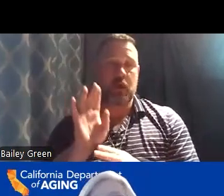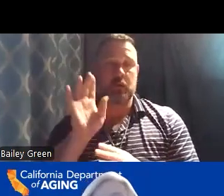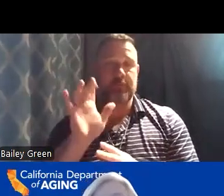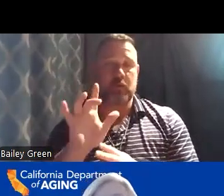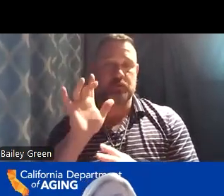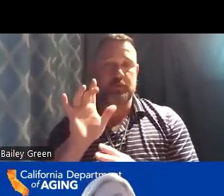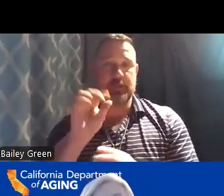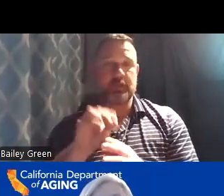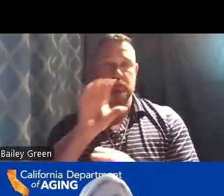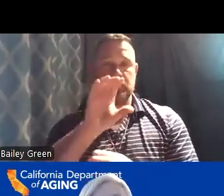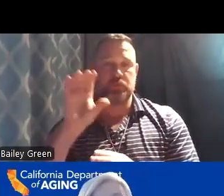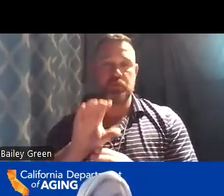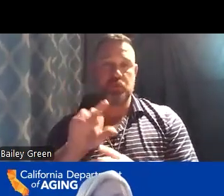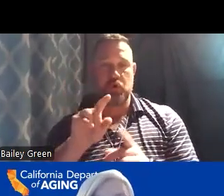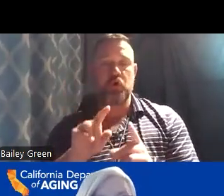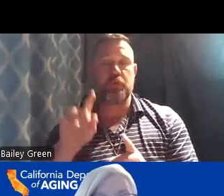in your Zoom toolbar